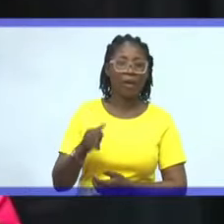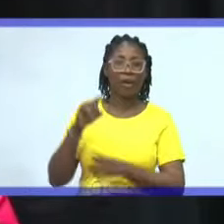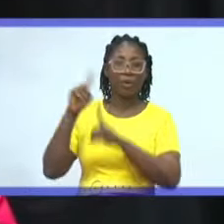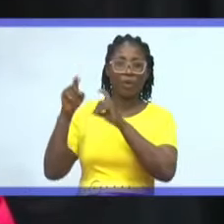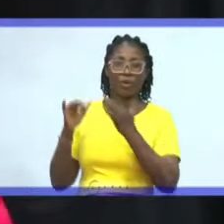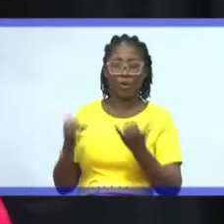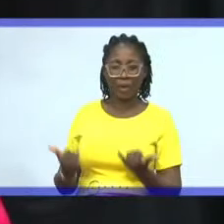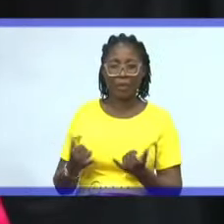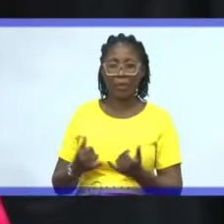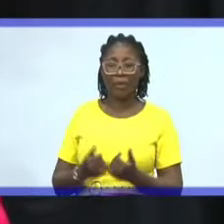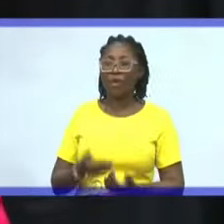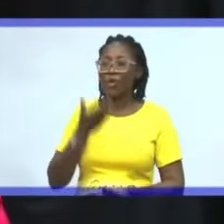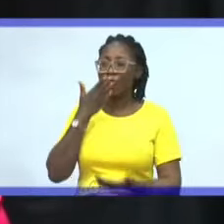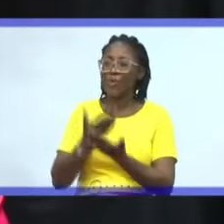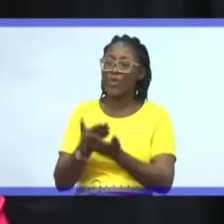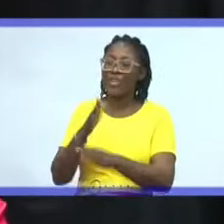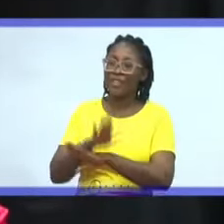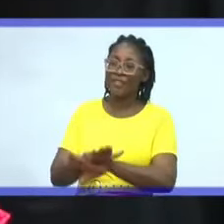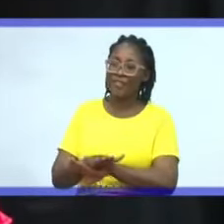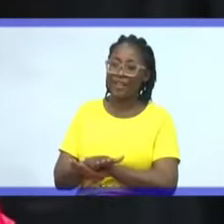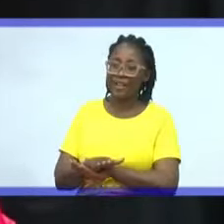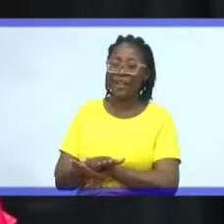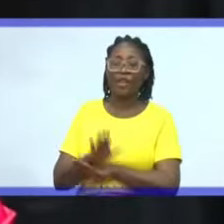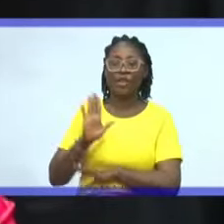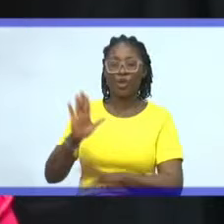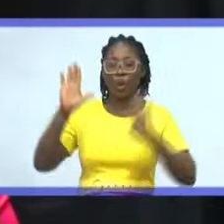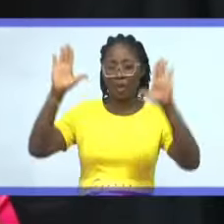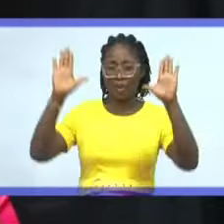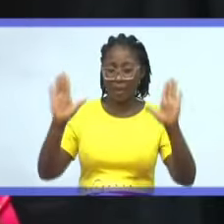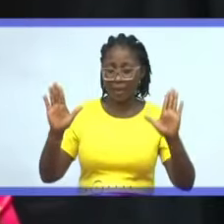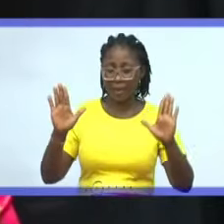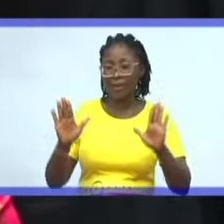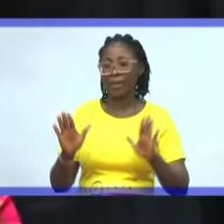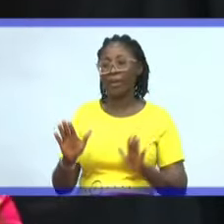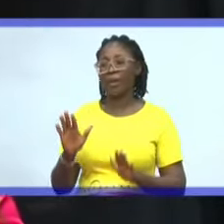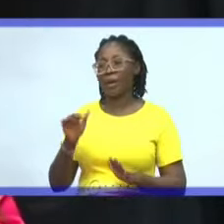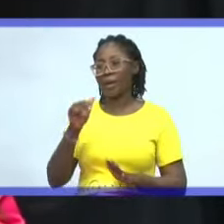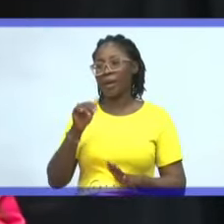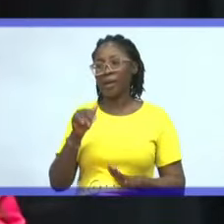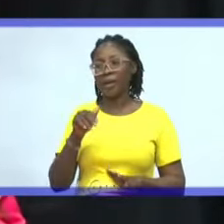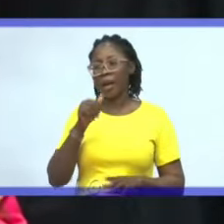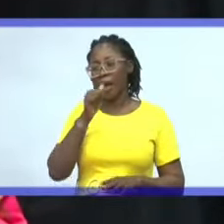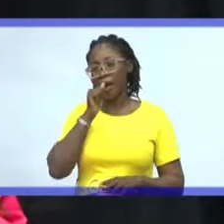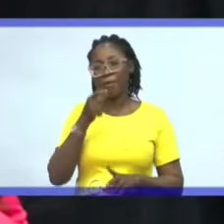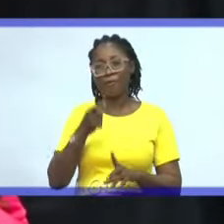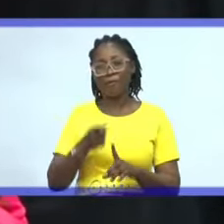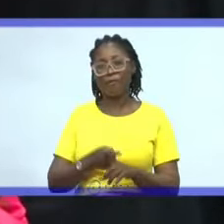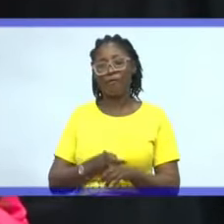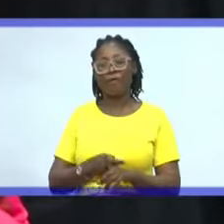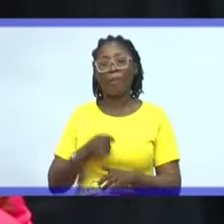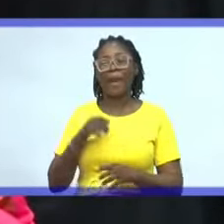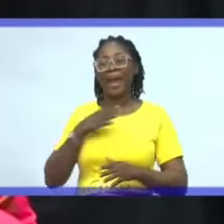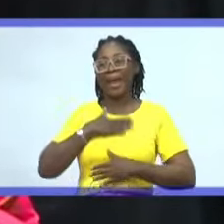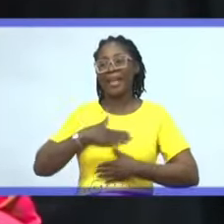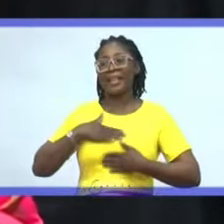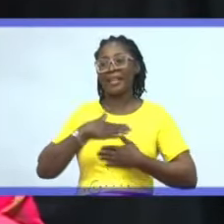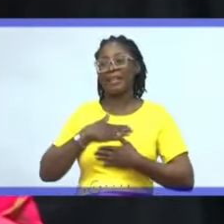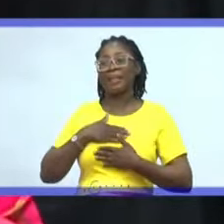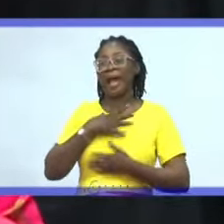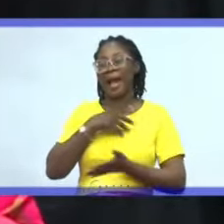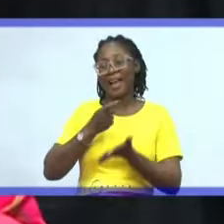Your Excellency, Mr. Obi, Mr. Datti. It's a pleasure to be here. I'm a lifestyle entertainment, human interest writer and